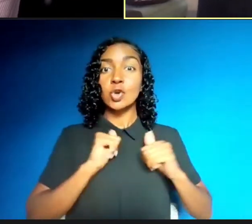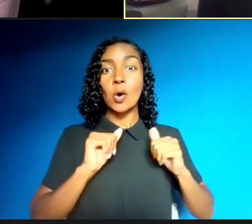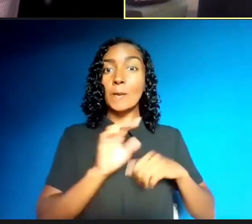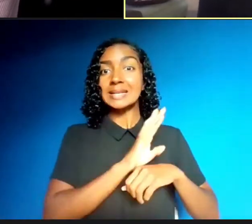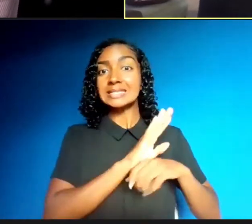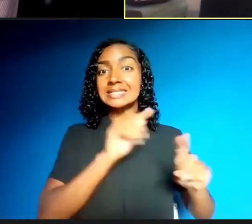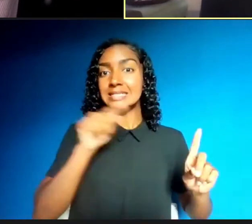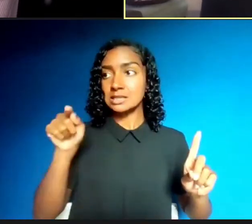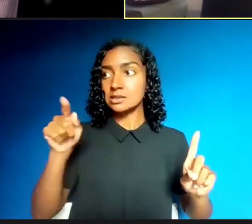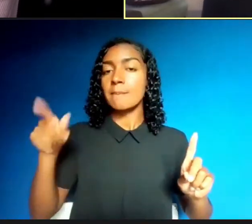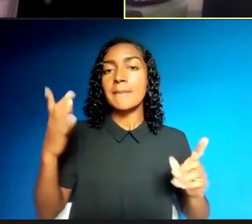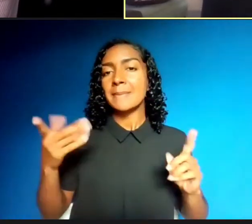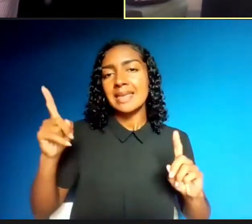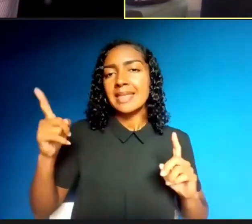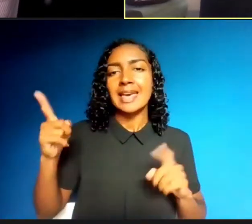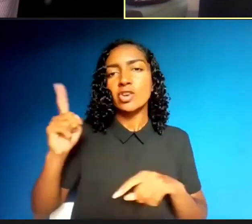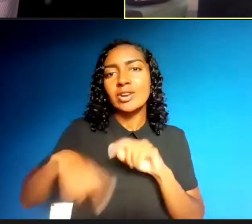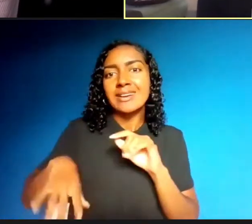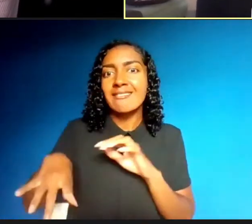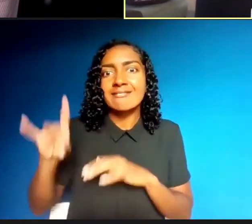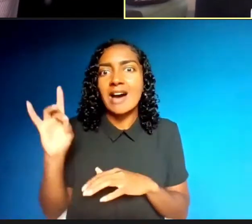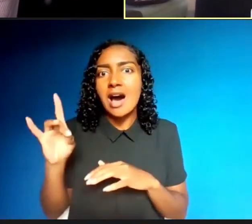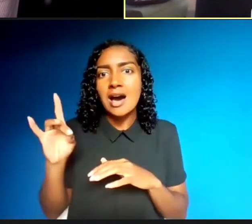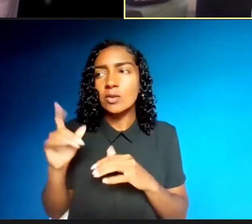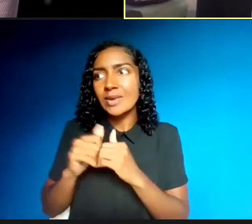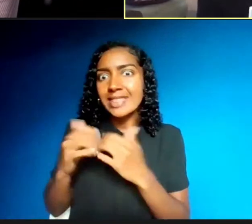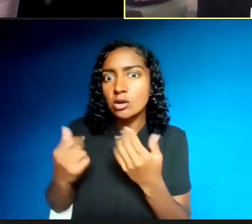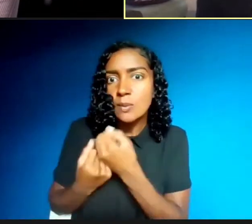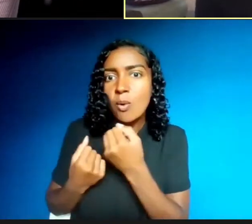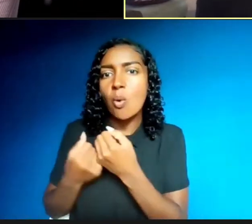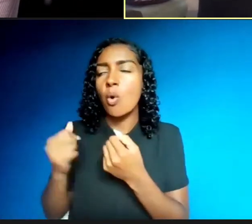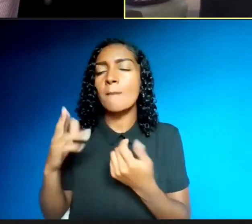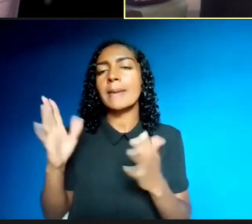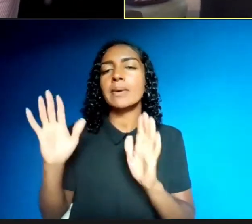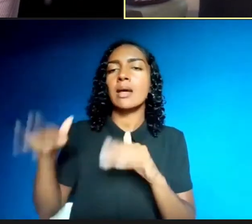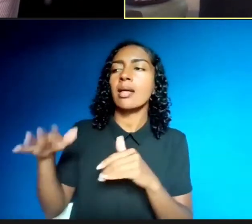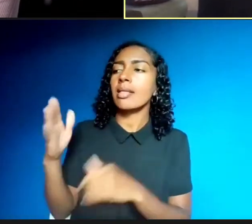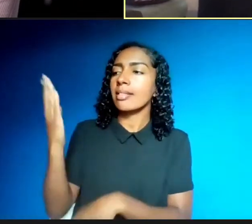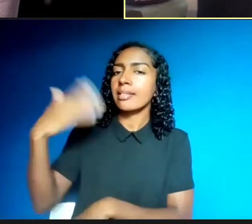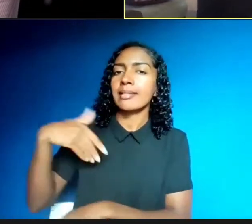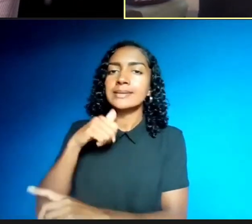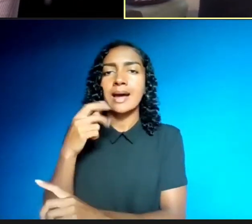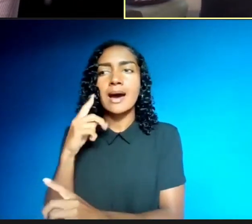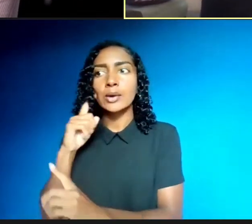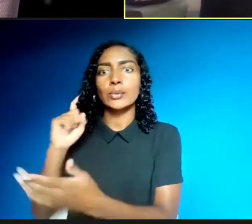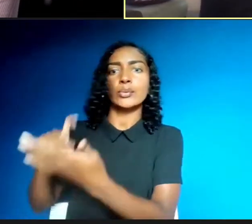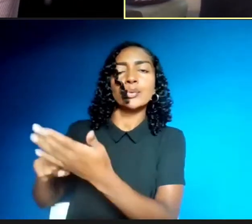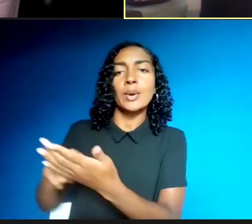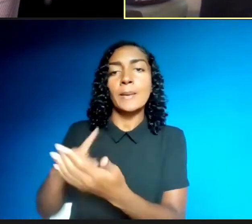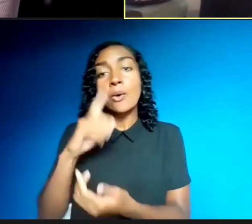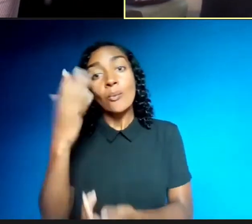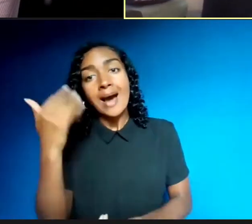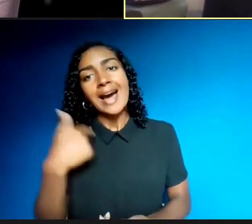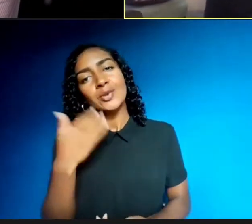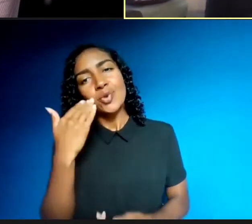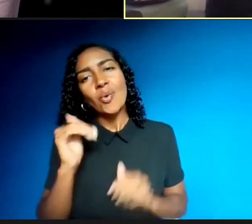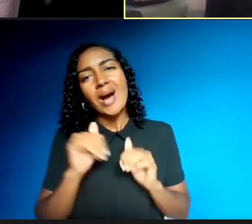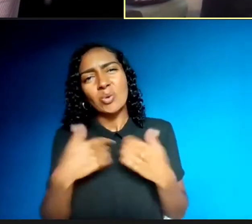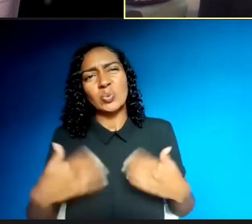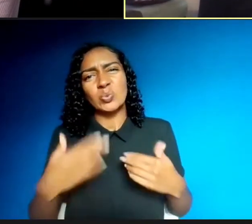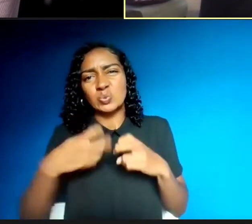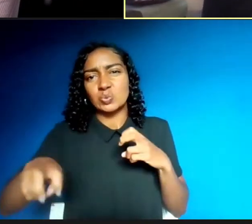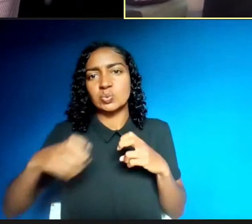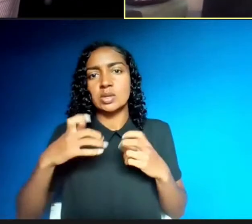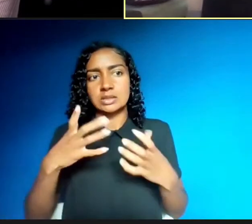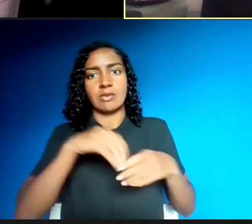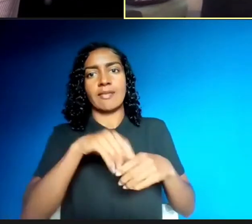been looked at for, because I'm like, because I'm like, I know how hard it is to be in this space. And I also know when I got to this space,